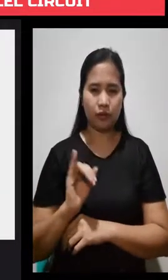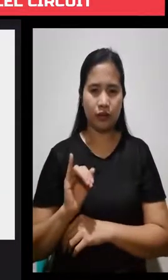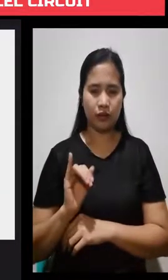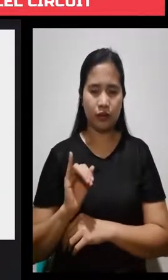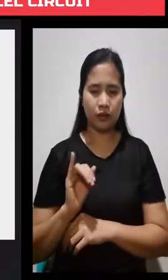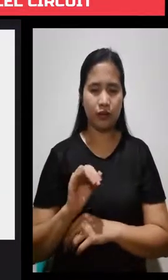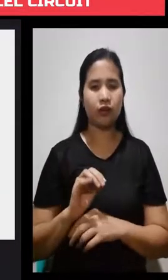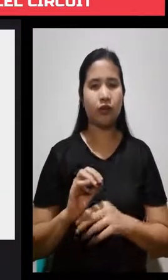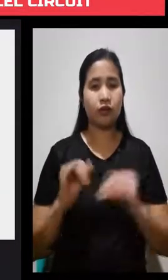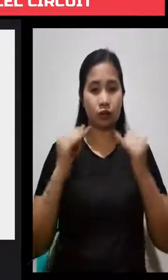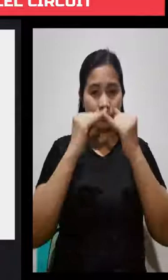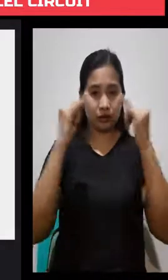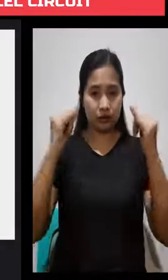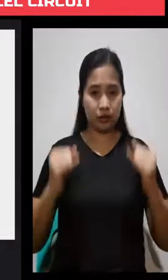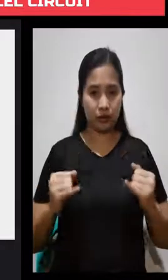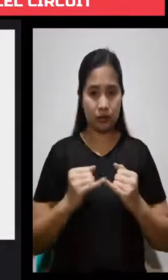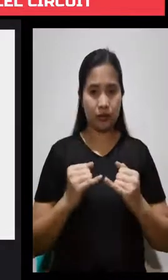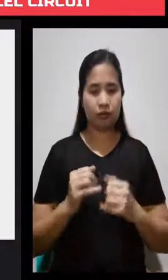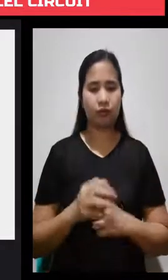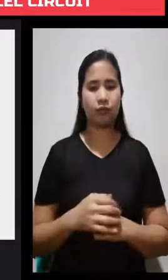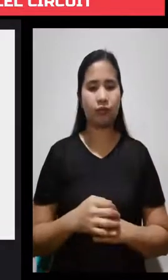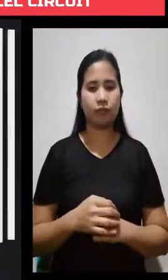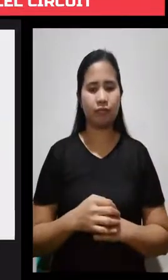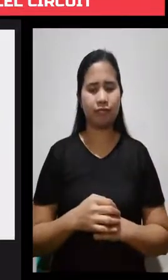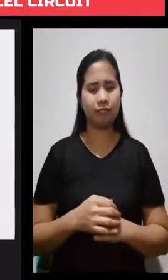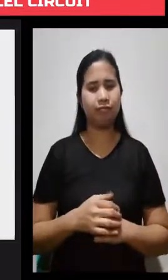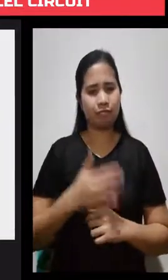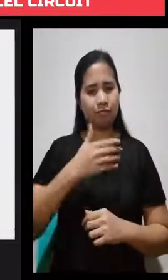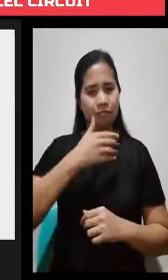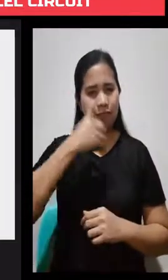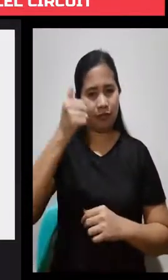Excellent! It is current.